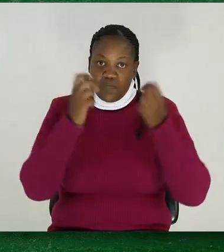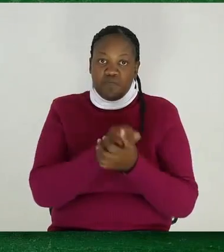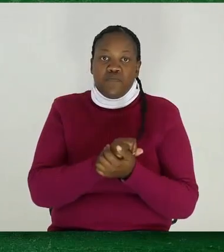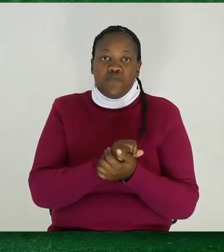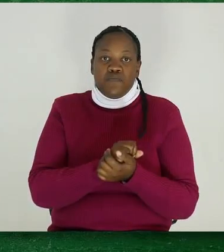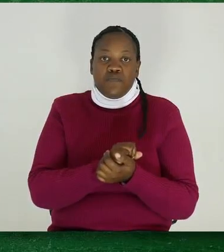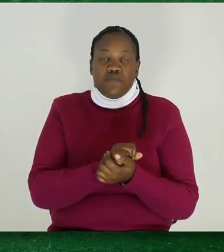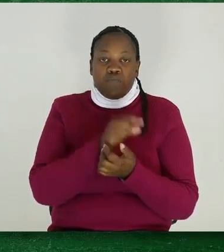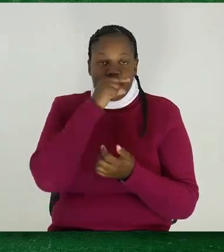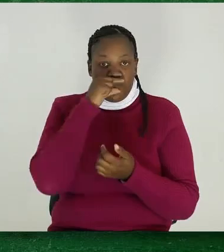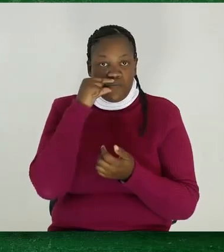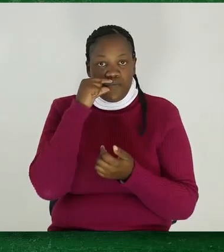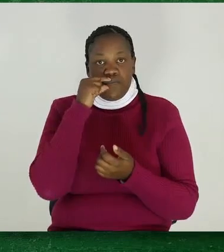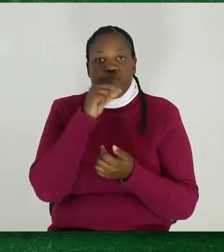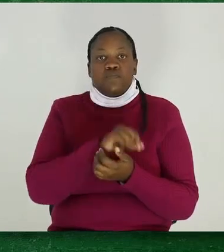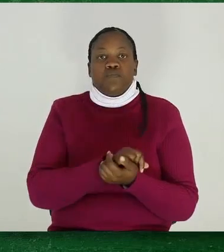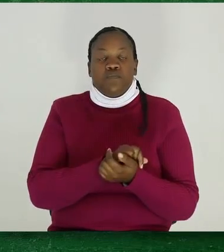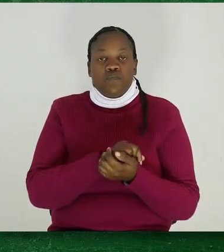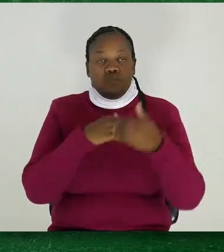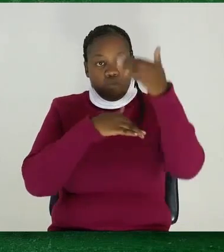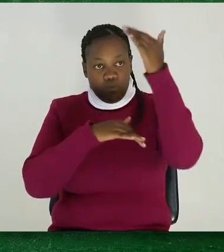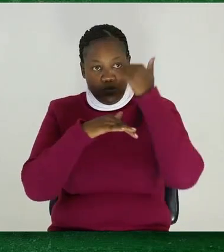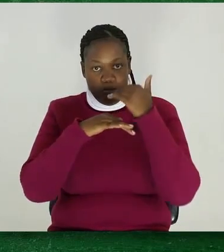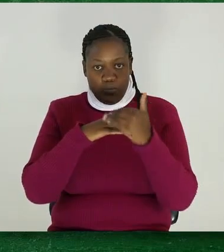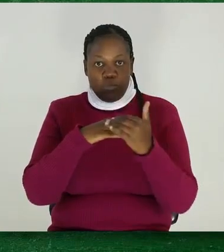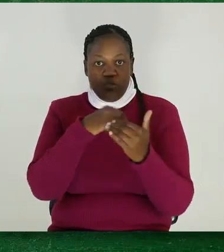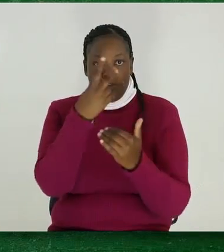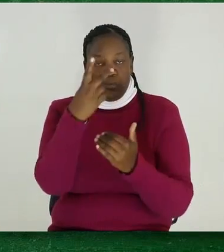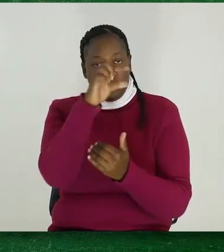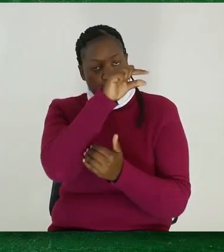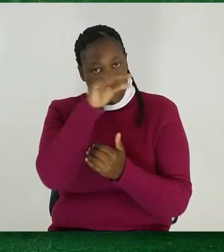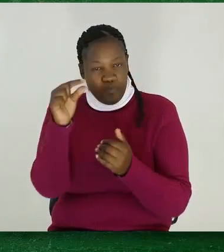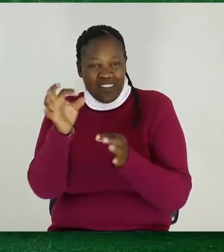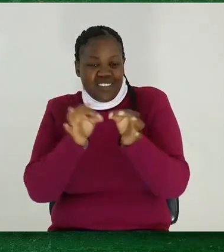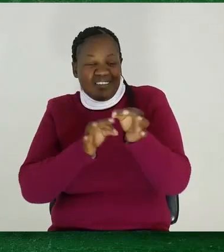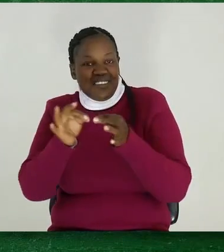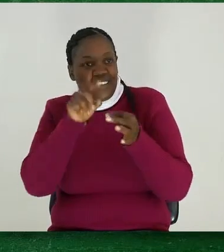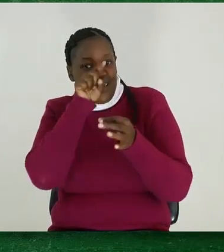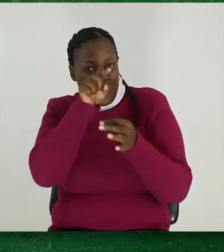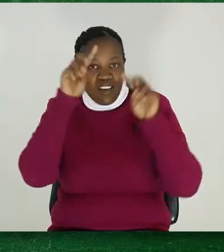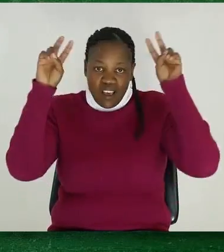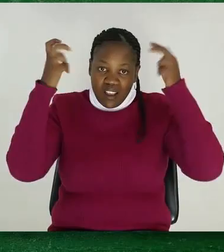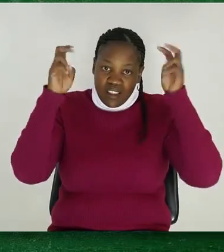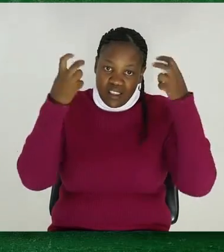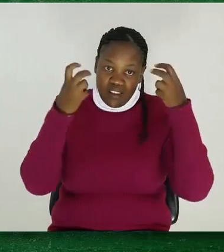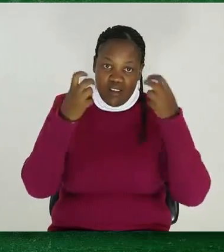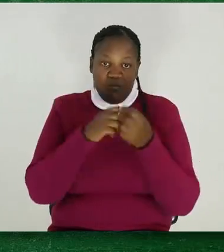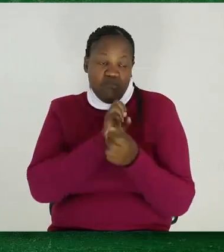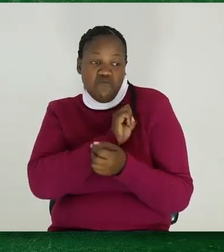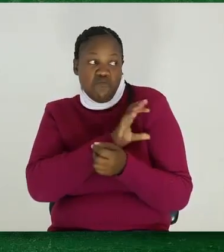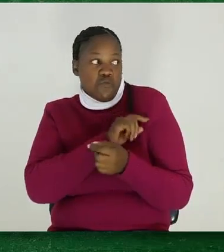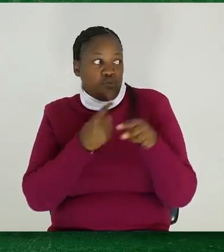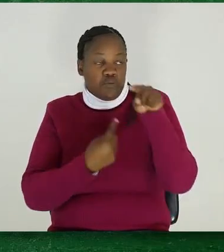wind. In the third line, you have 3 words that in another way describe what it does. For